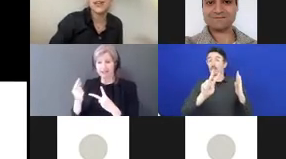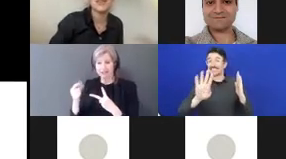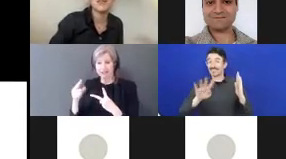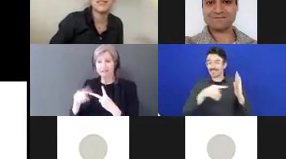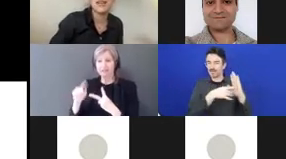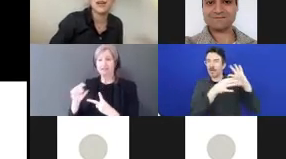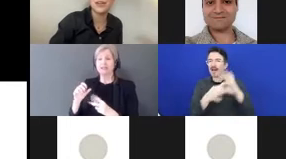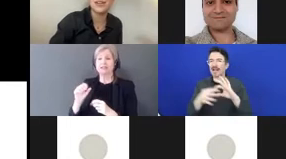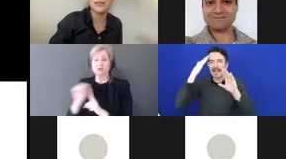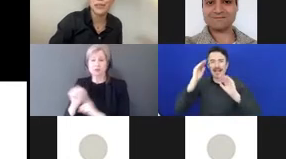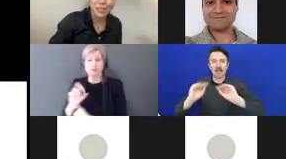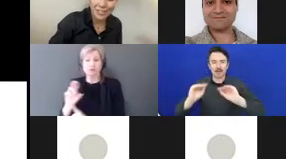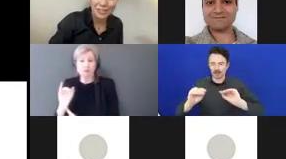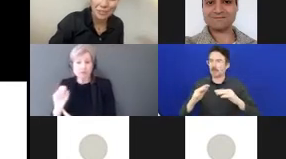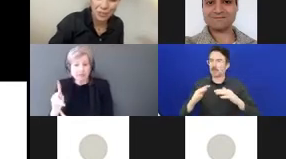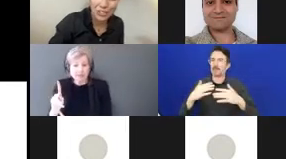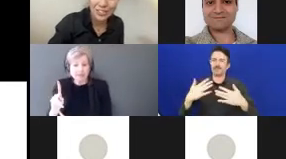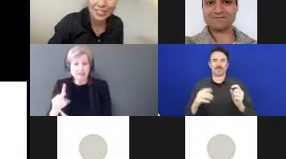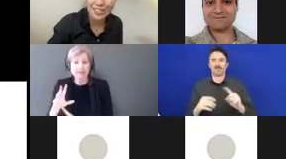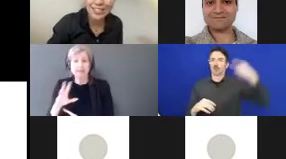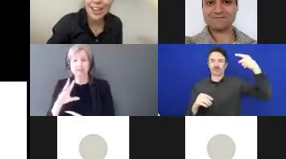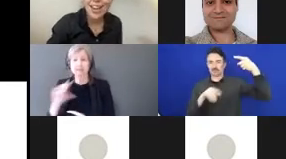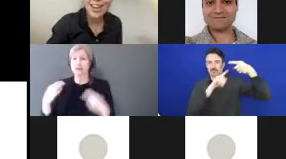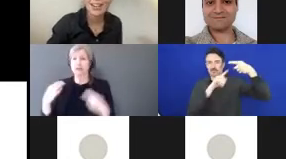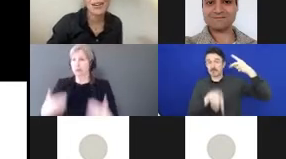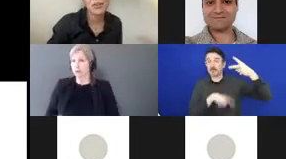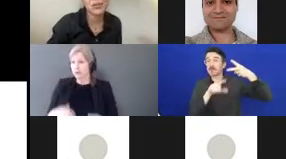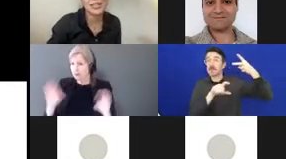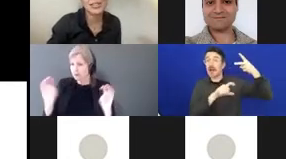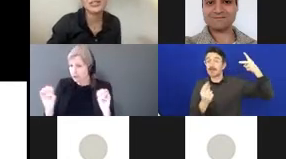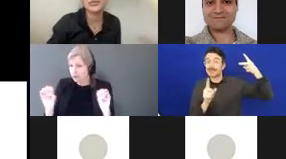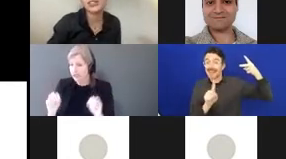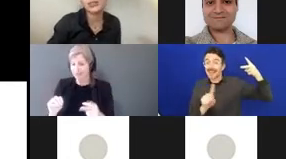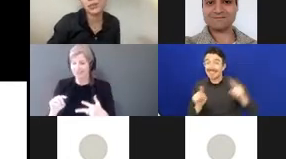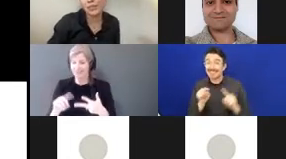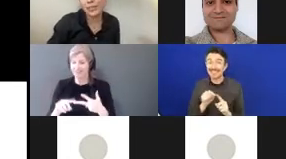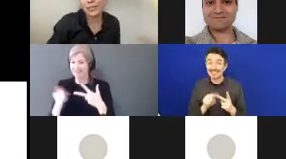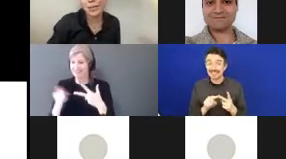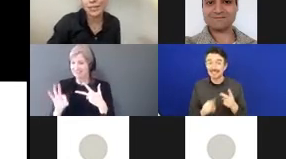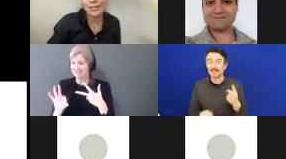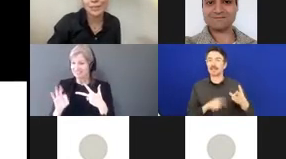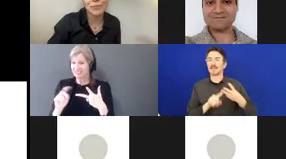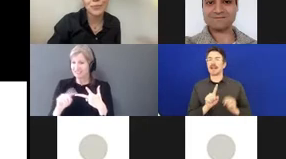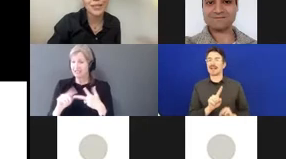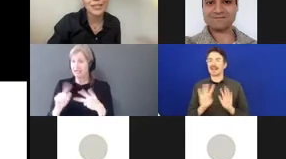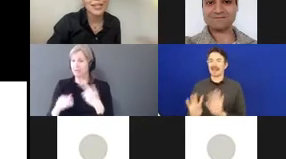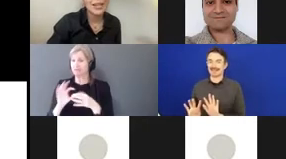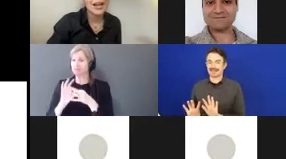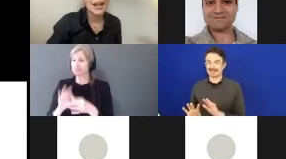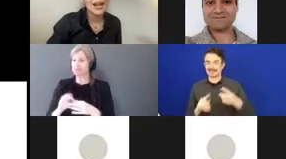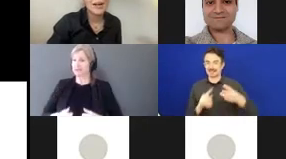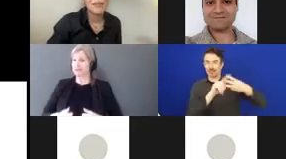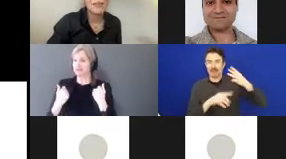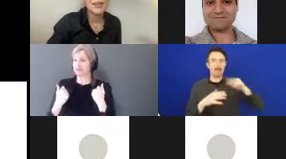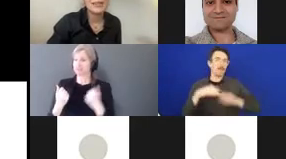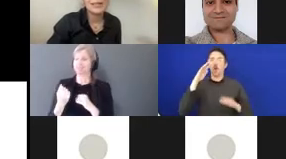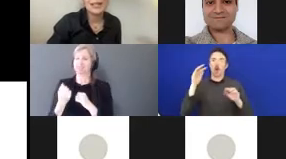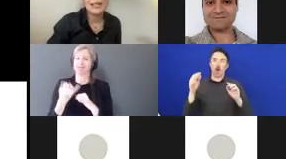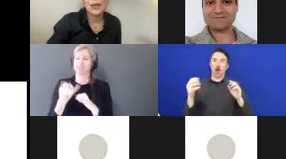risk and humanitarian emergencies, and Article 19, which is about living independently.